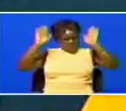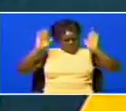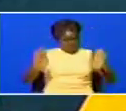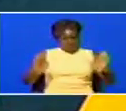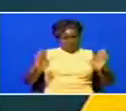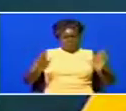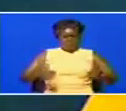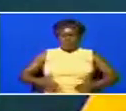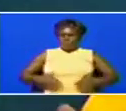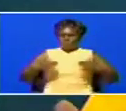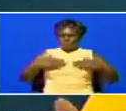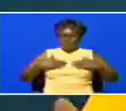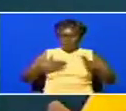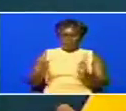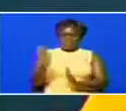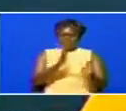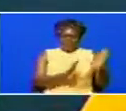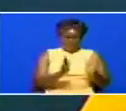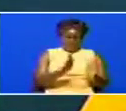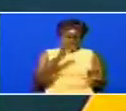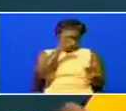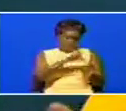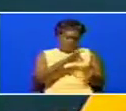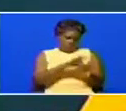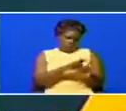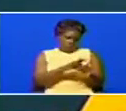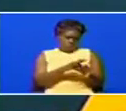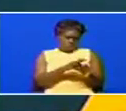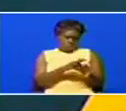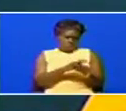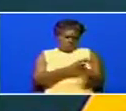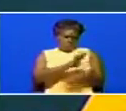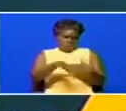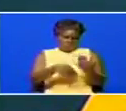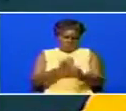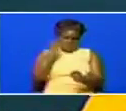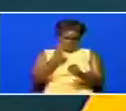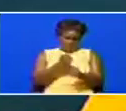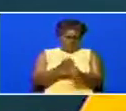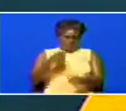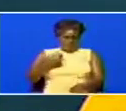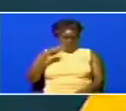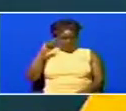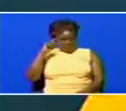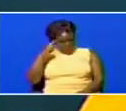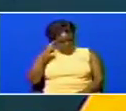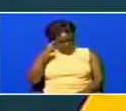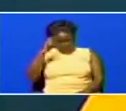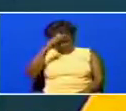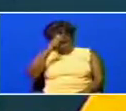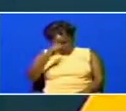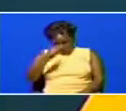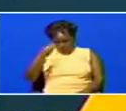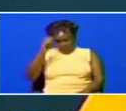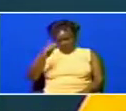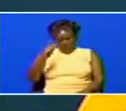know, in organizing these elections. All staff, I think, honored the memory of